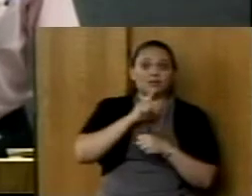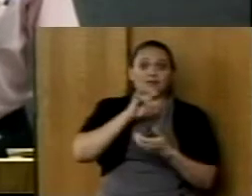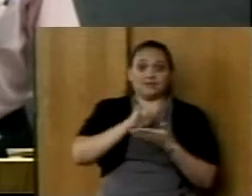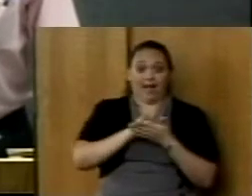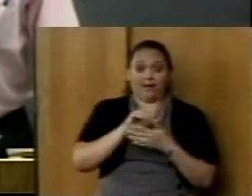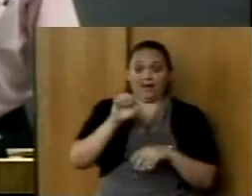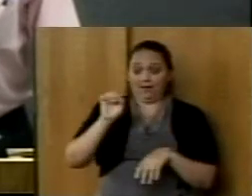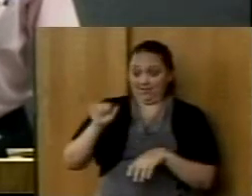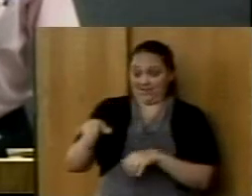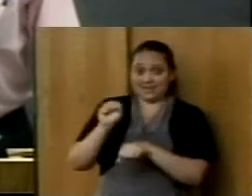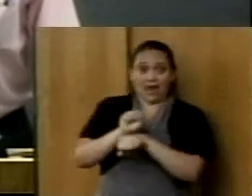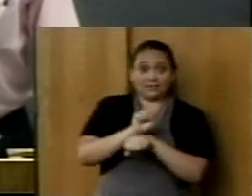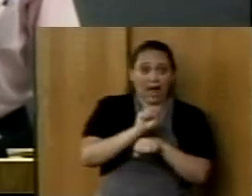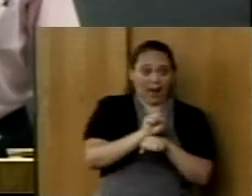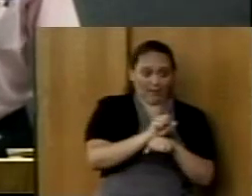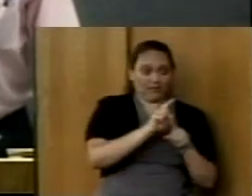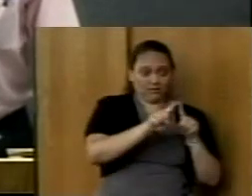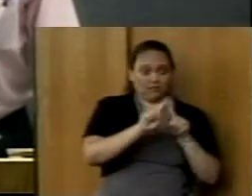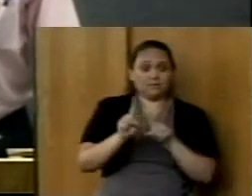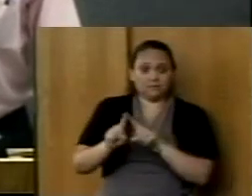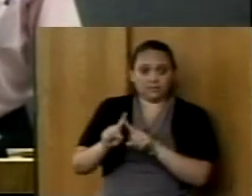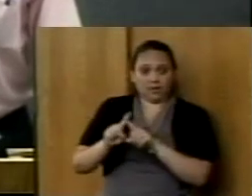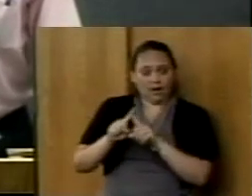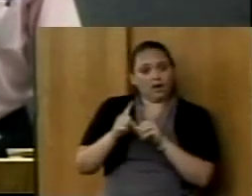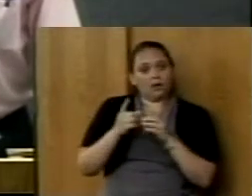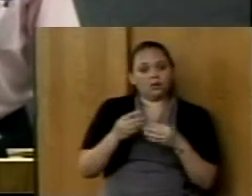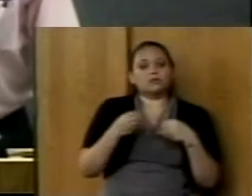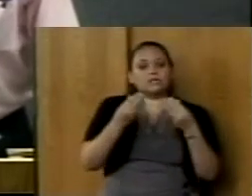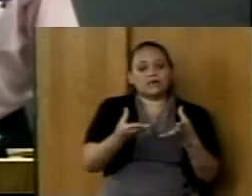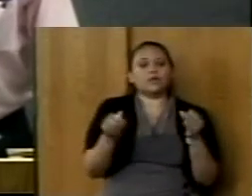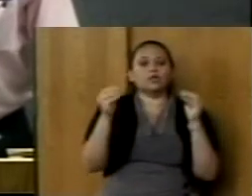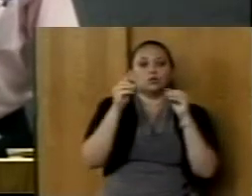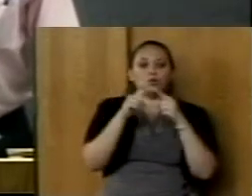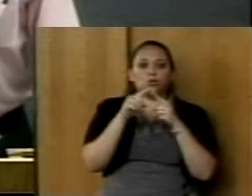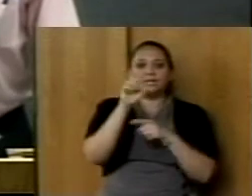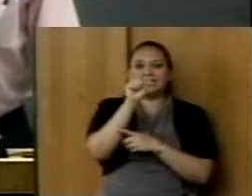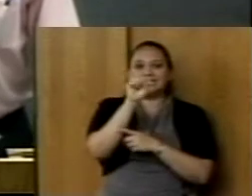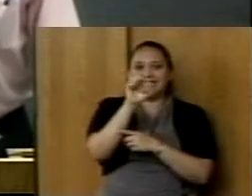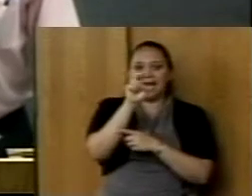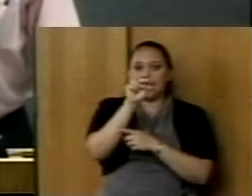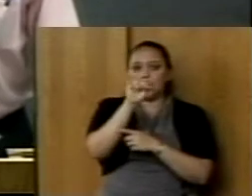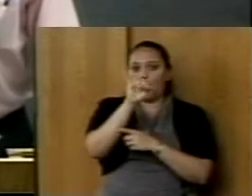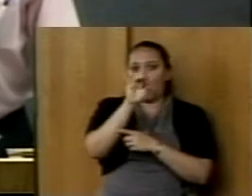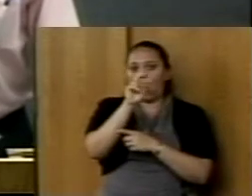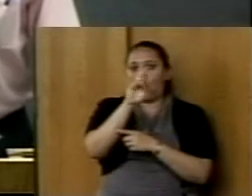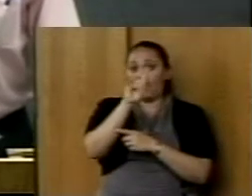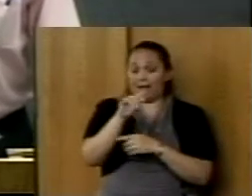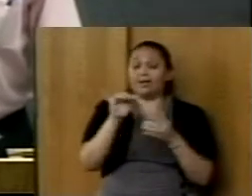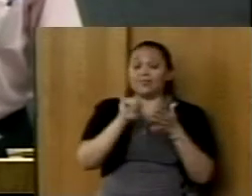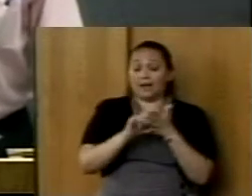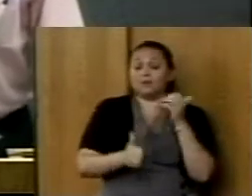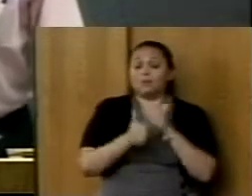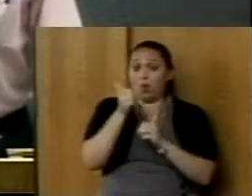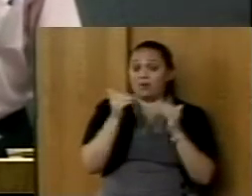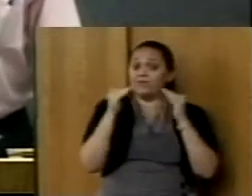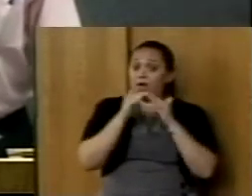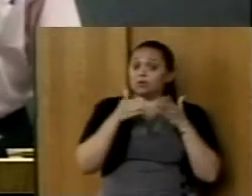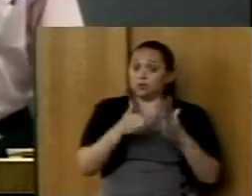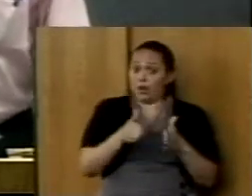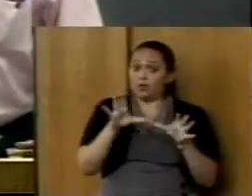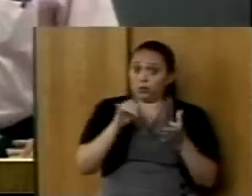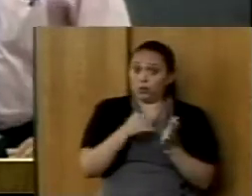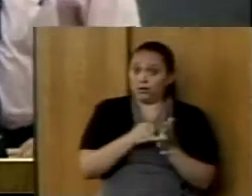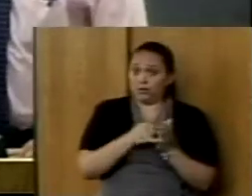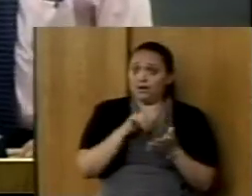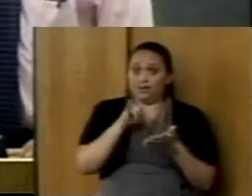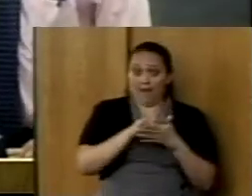these assignments be made according to seniority. That's the most fair way to do it. And this is the system that has been worked out between